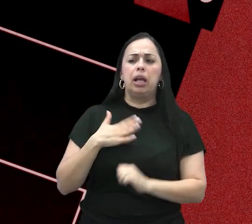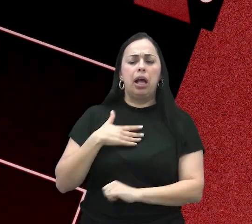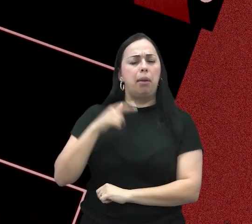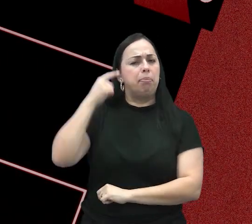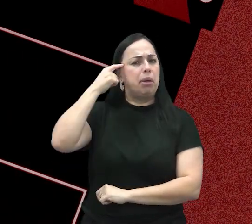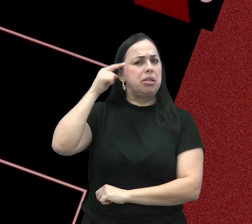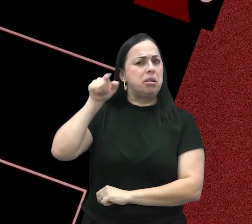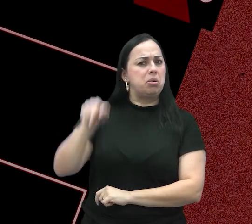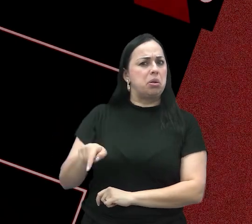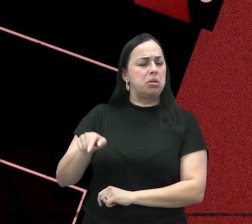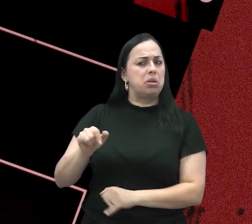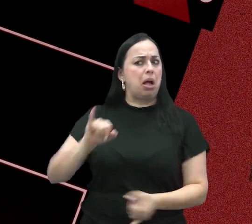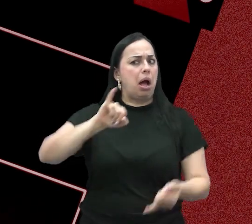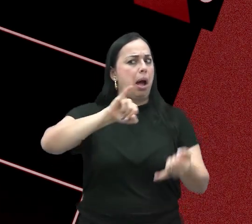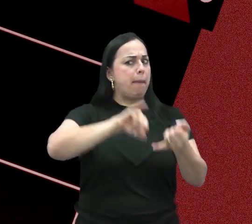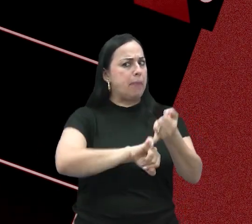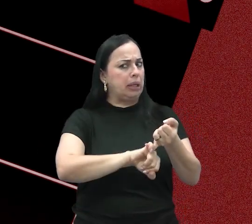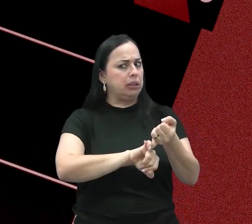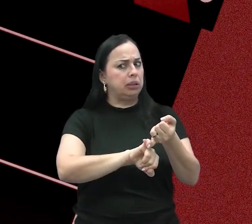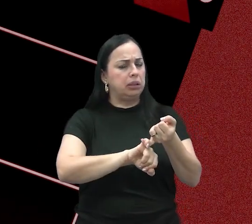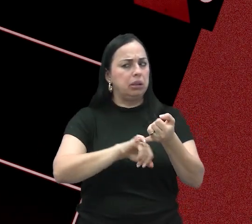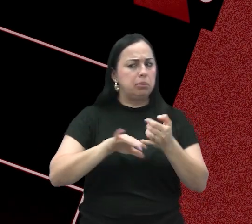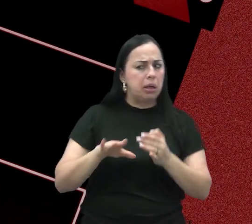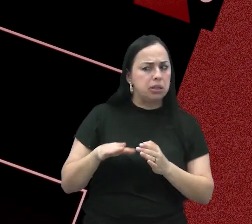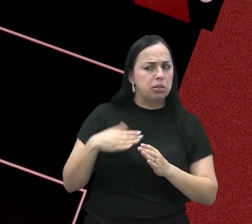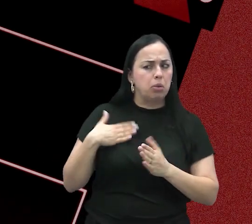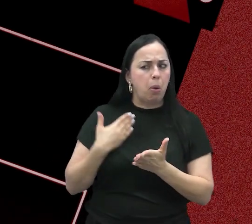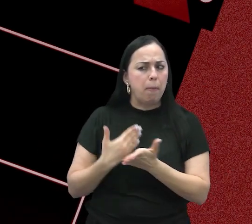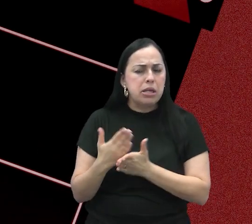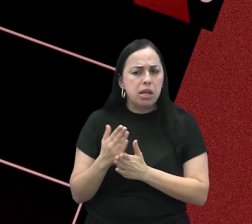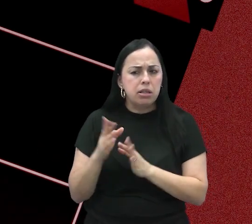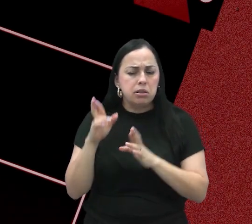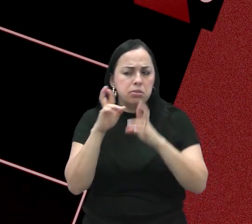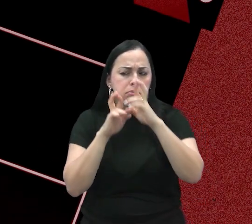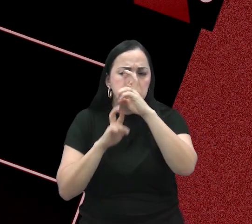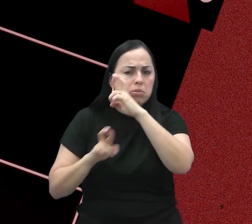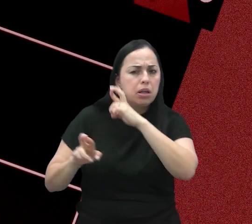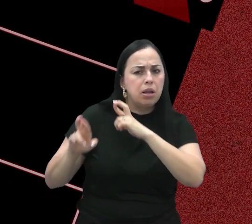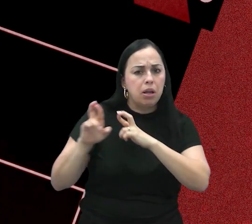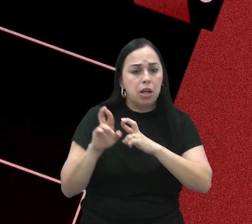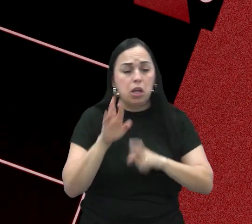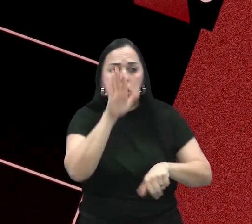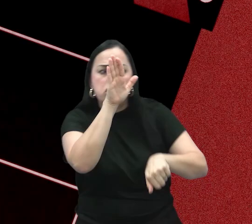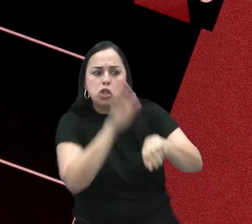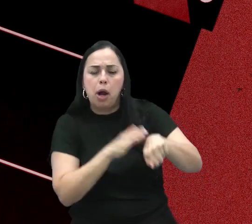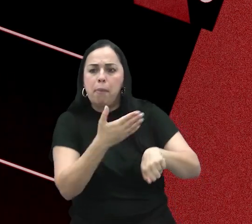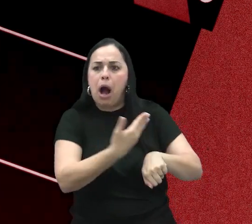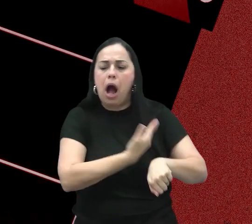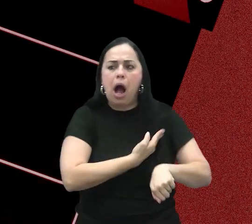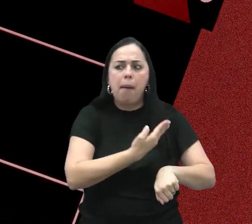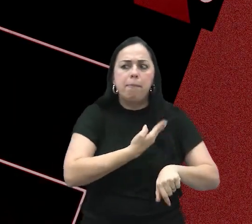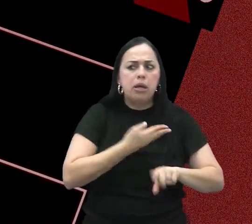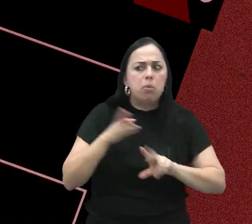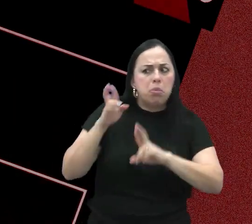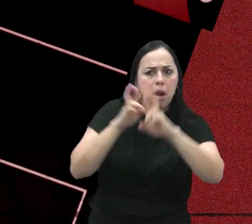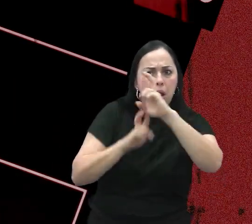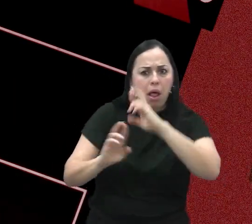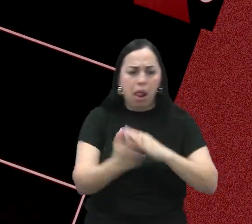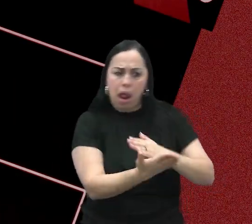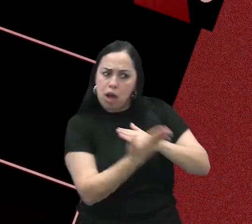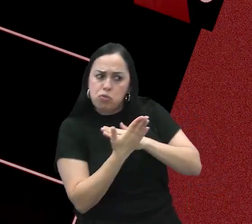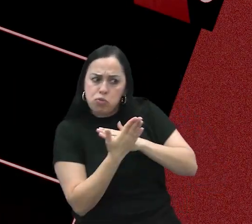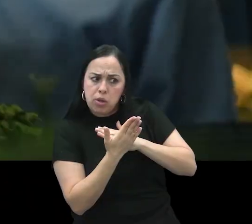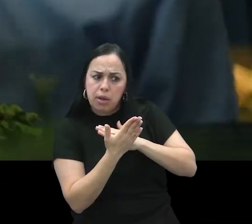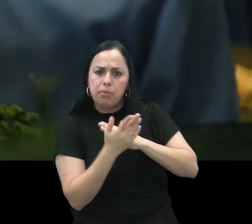que o Fred está tendo um caso e, para investigar essa situação, ela conta com a ajuda de seu colega, o